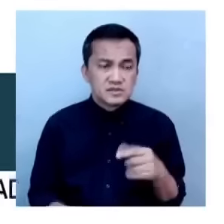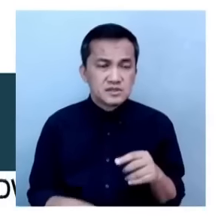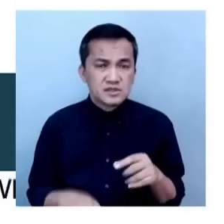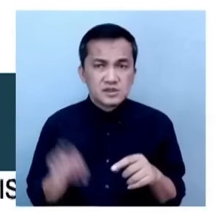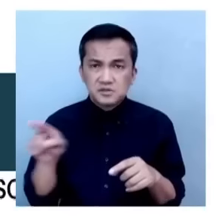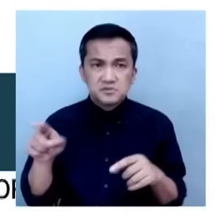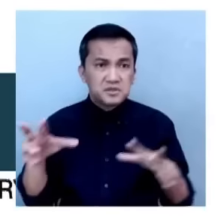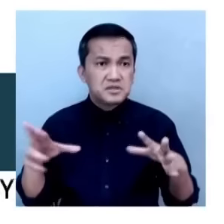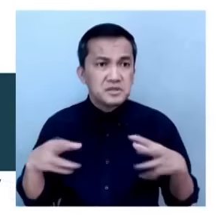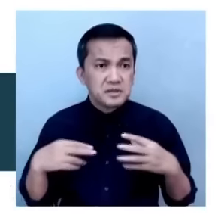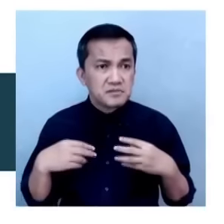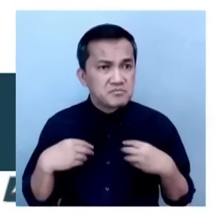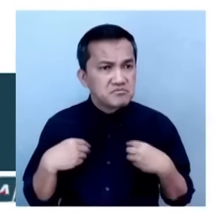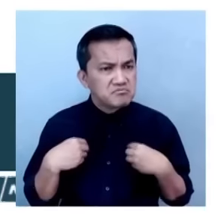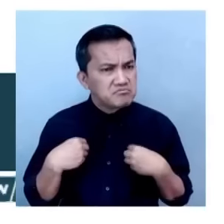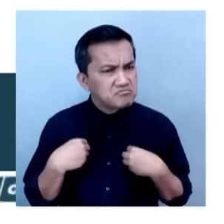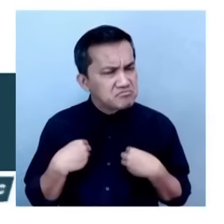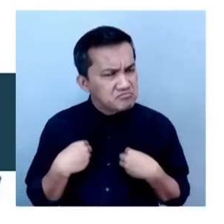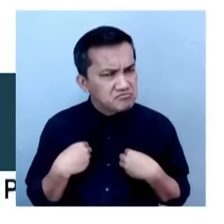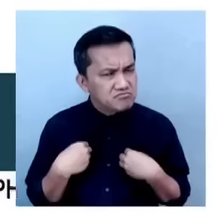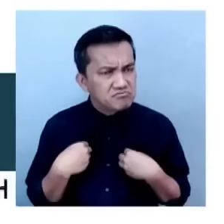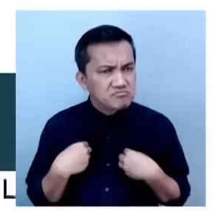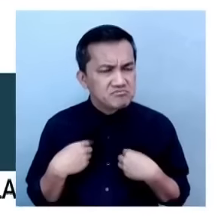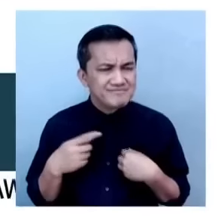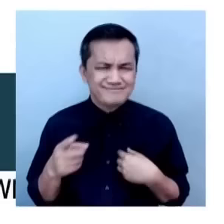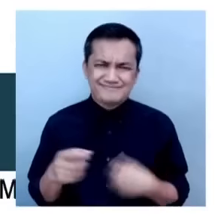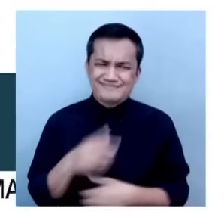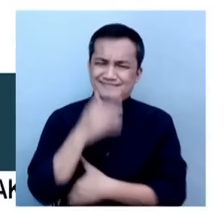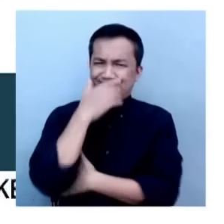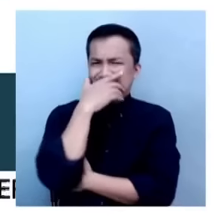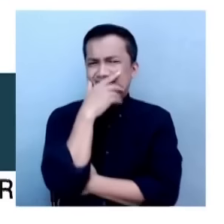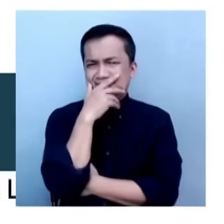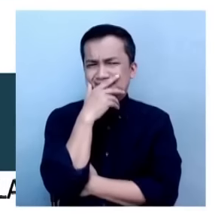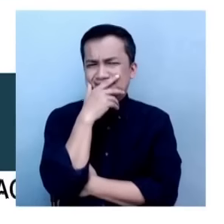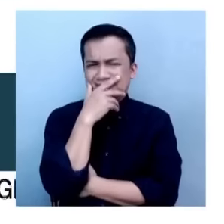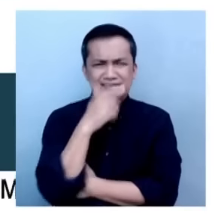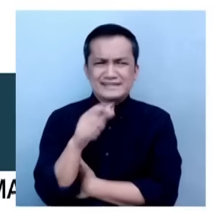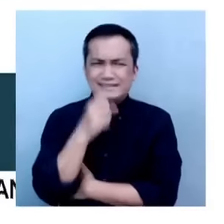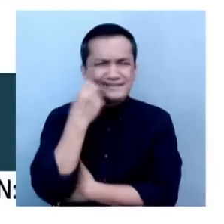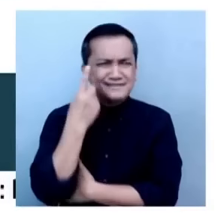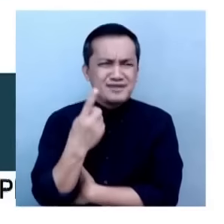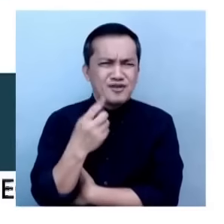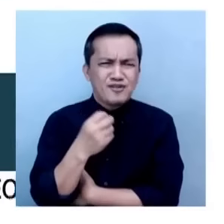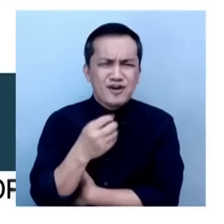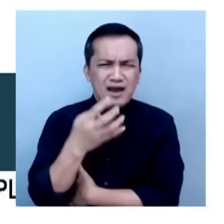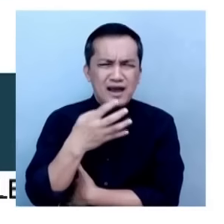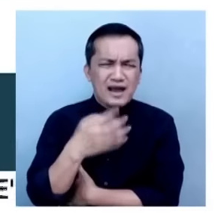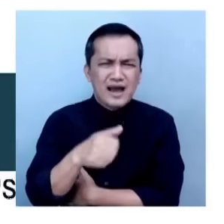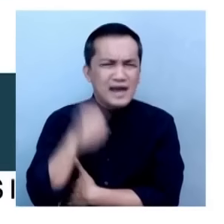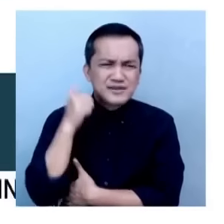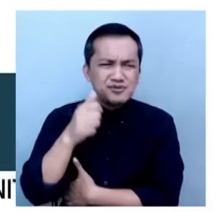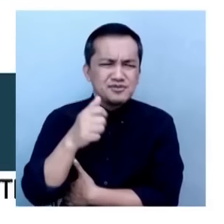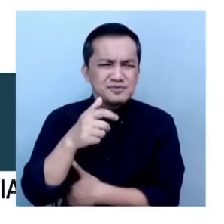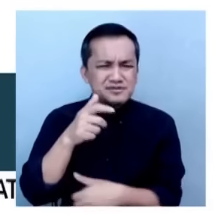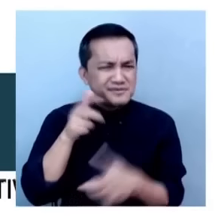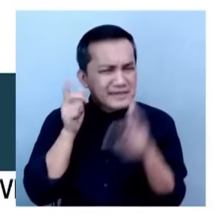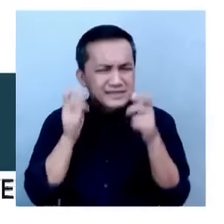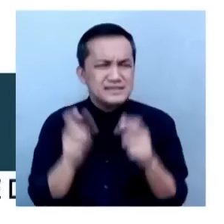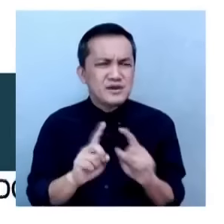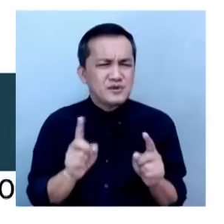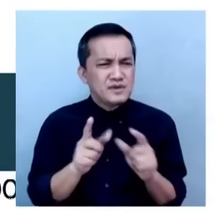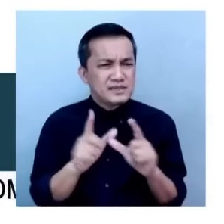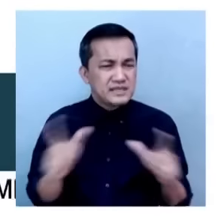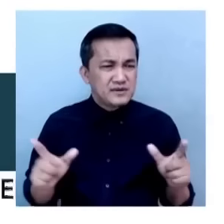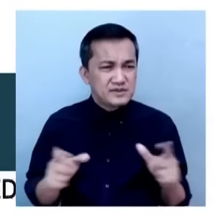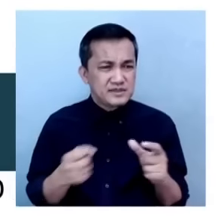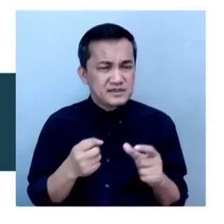recipient, you know, they don't seem to get it, or they don't want to listen. So what language will the